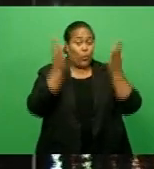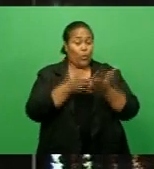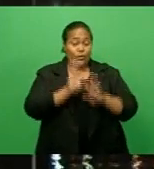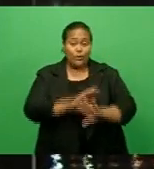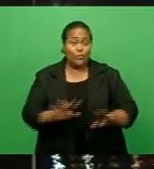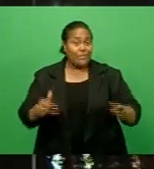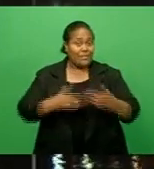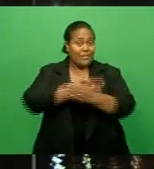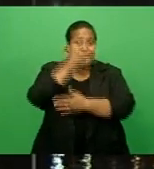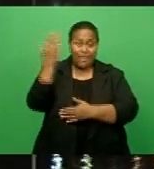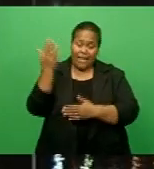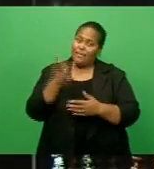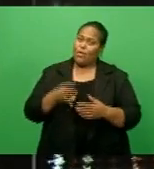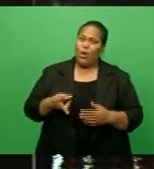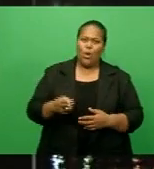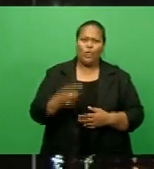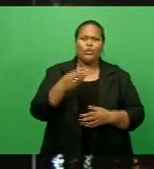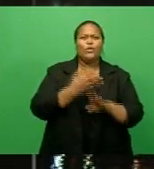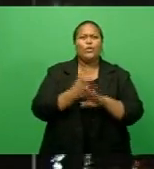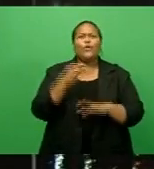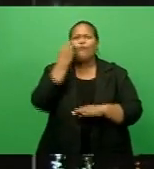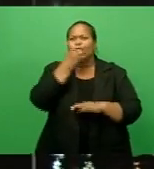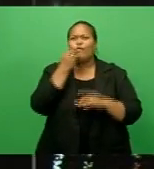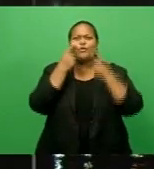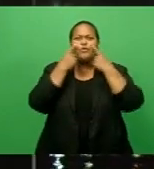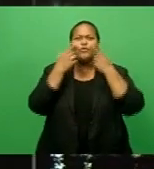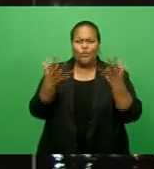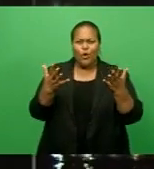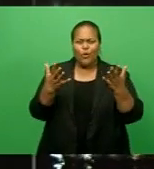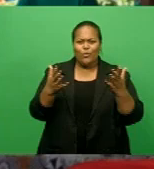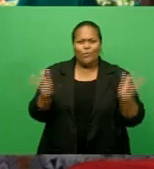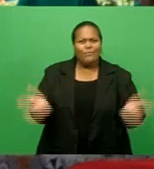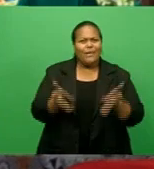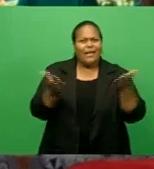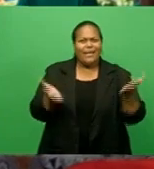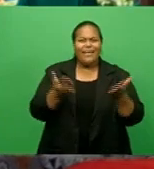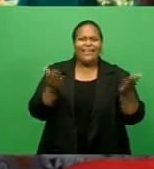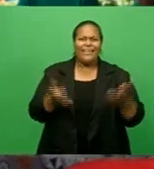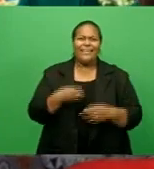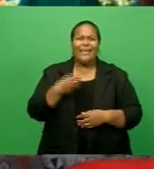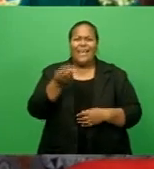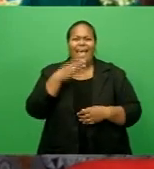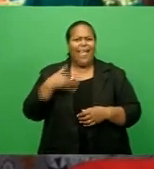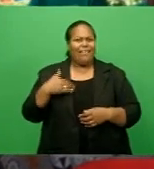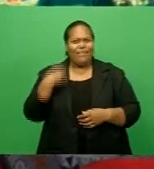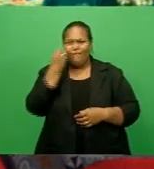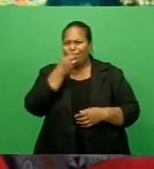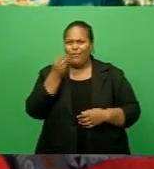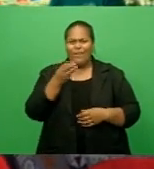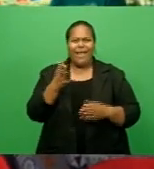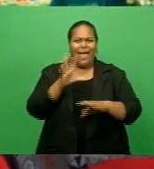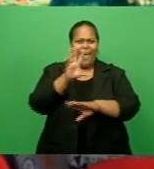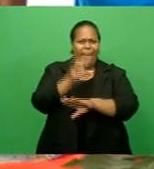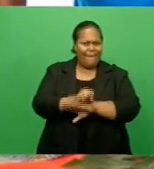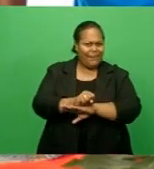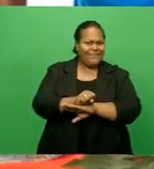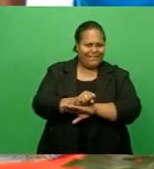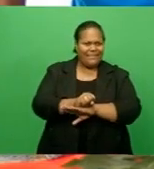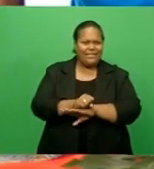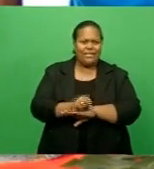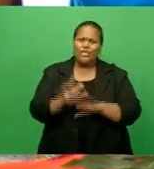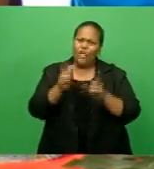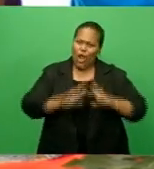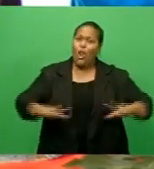launch of a new food show promoting healthy eating habits for Fijian children. The Pacific Kids Food Revolution stars local